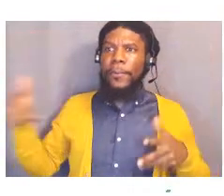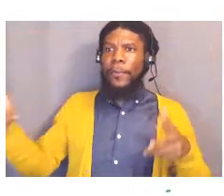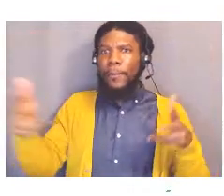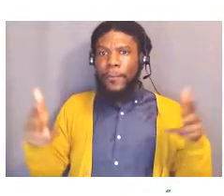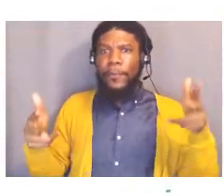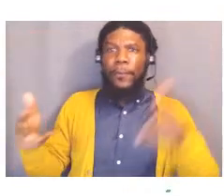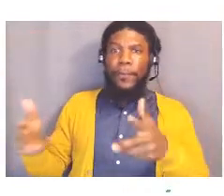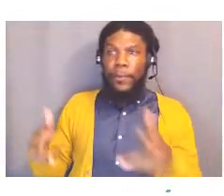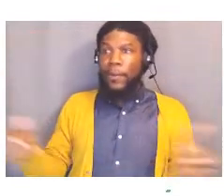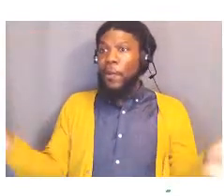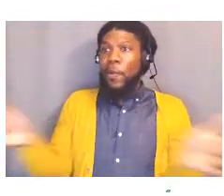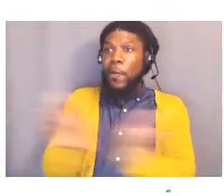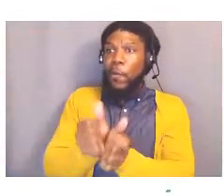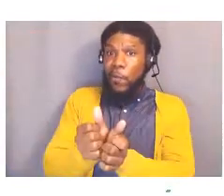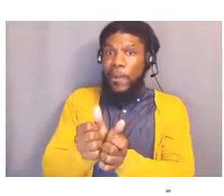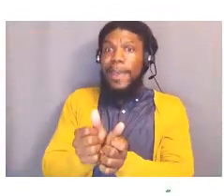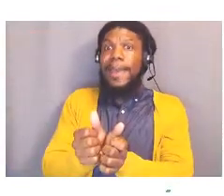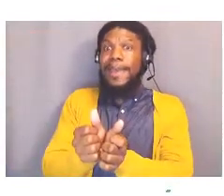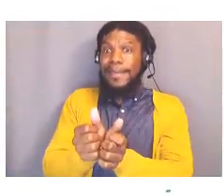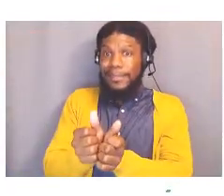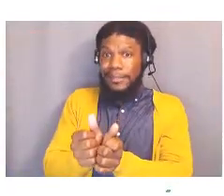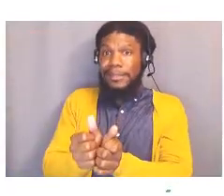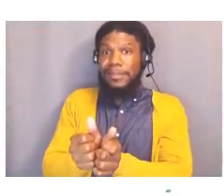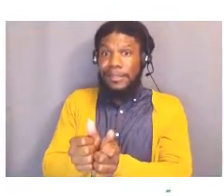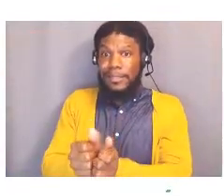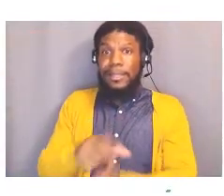arrest, precinct station,